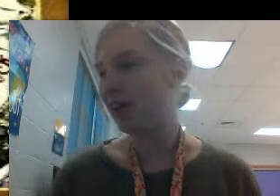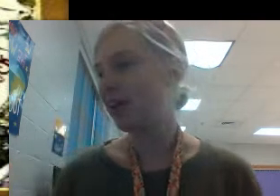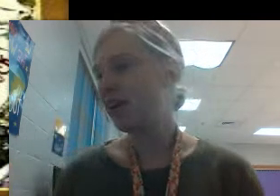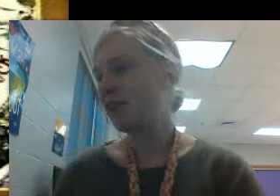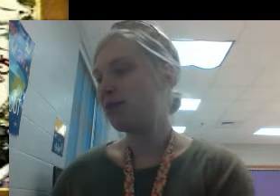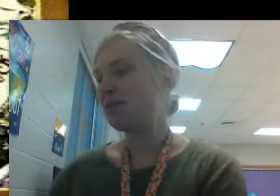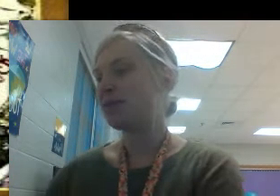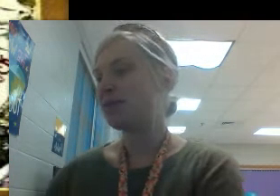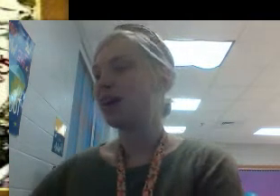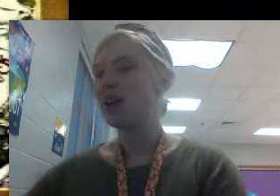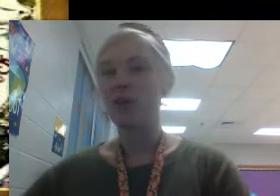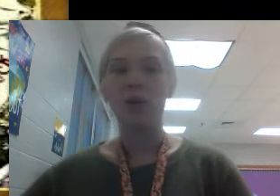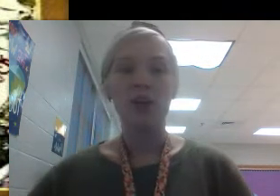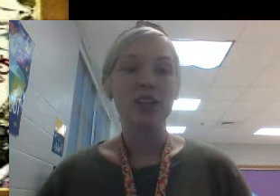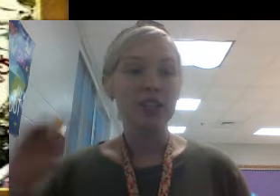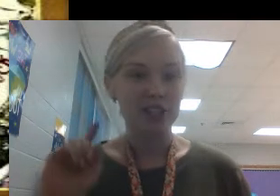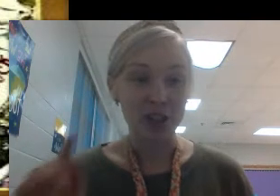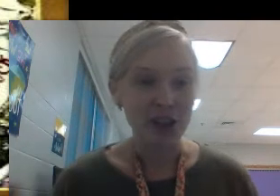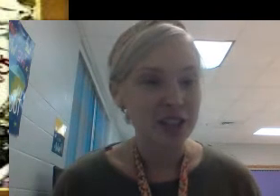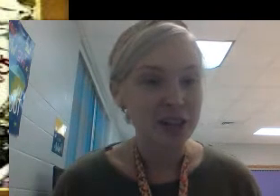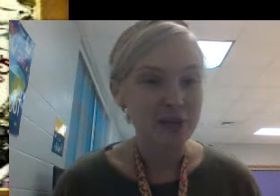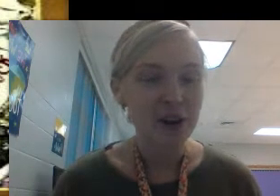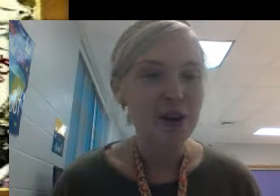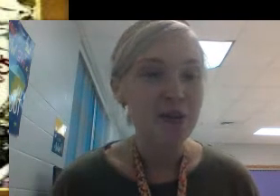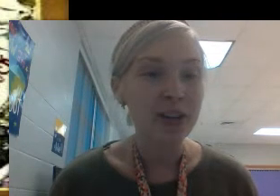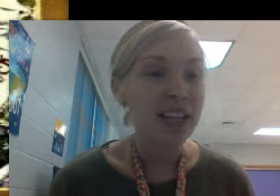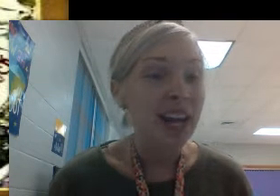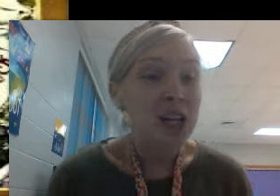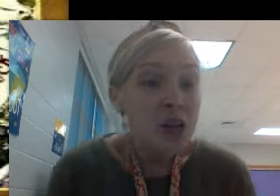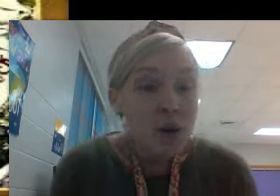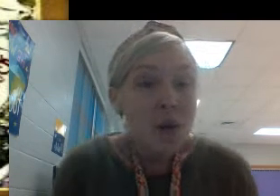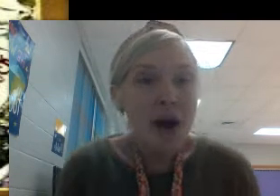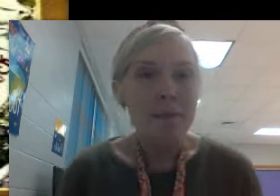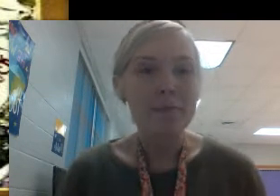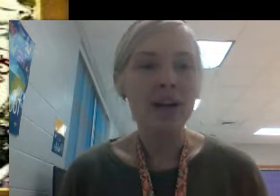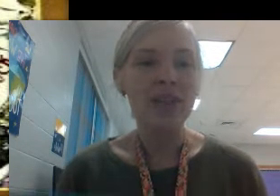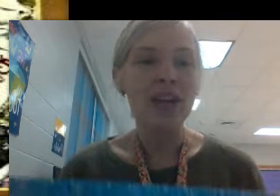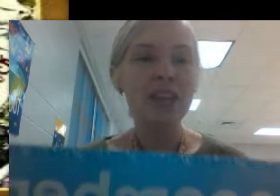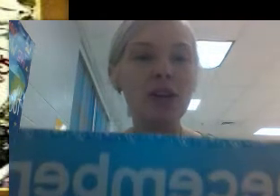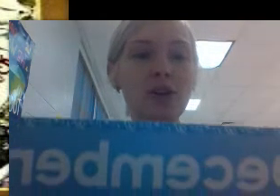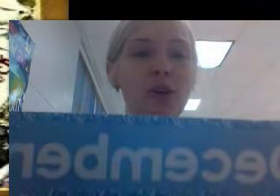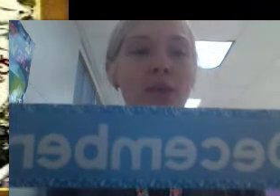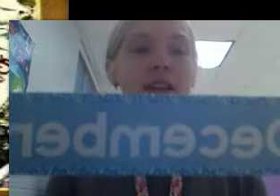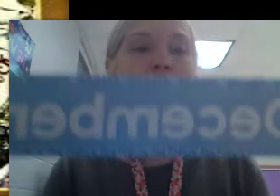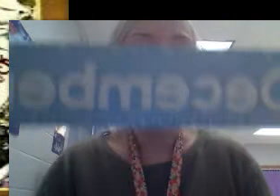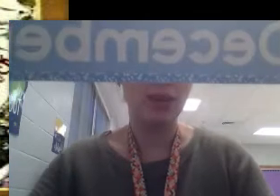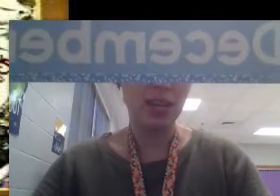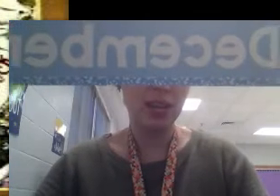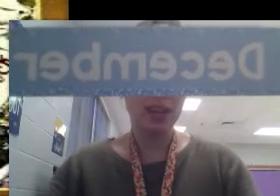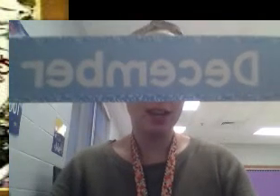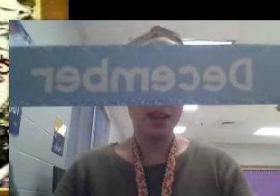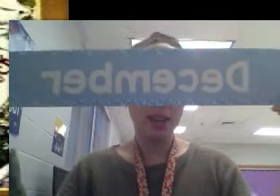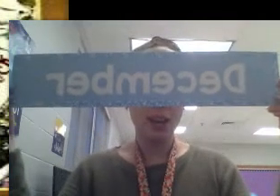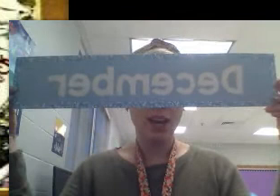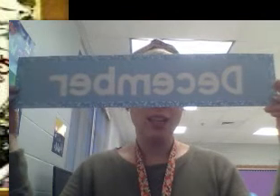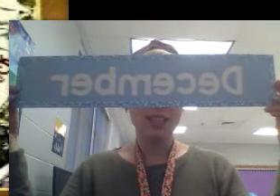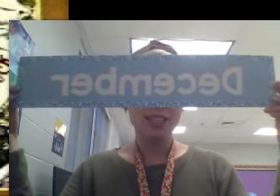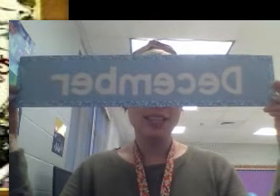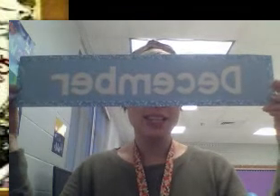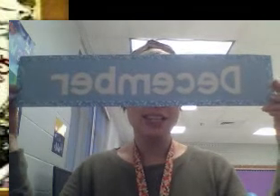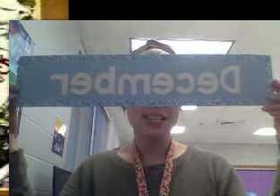December. Remember, starting tomorrow, we're getting a new month, and the new month will be